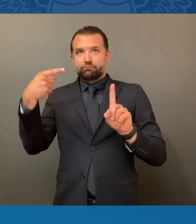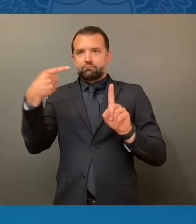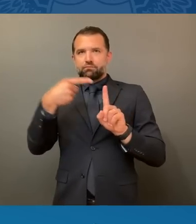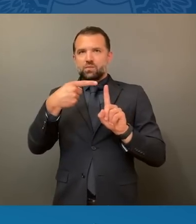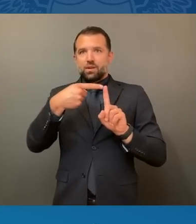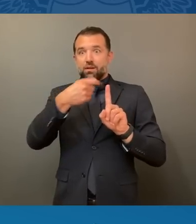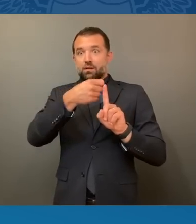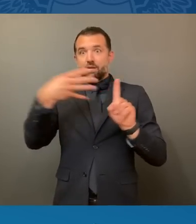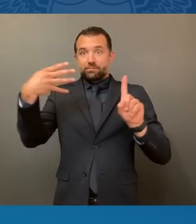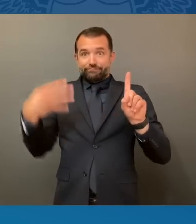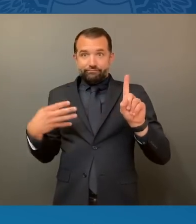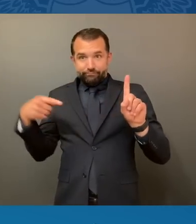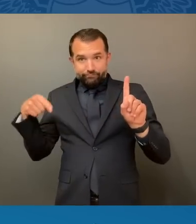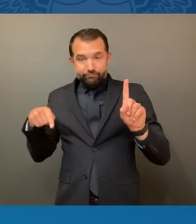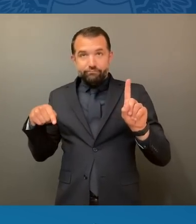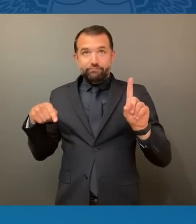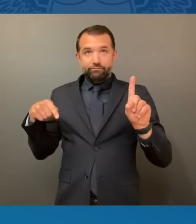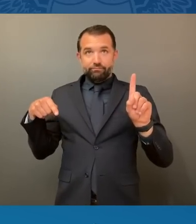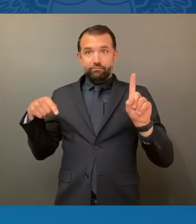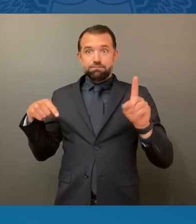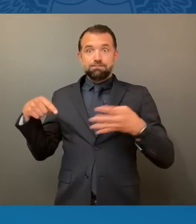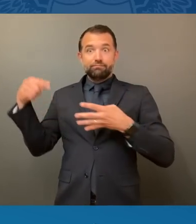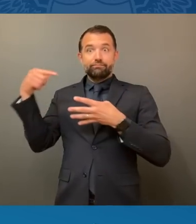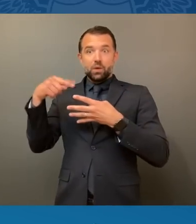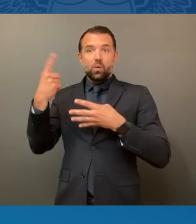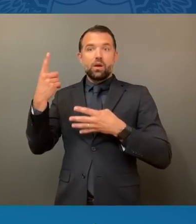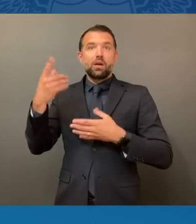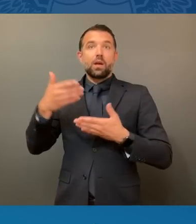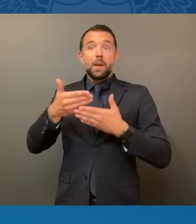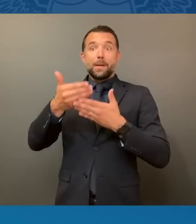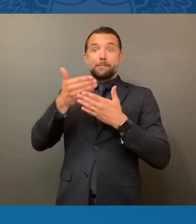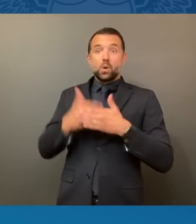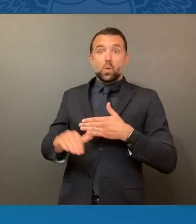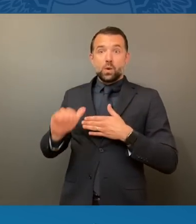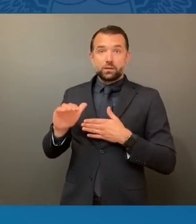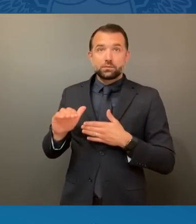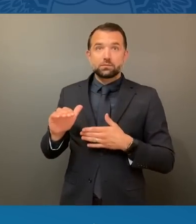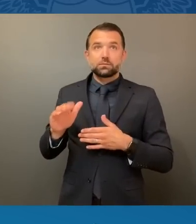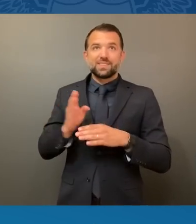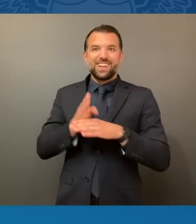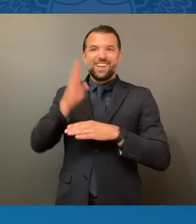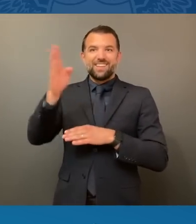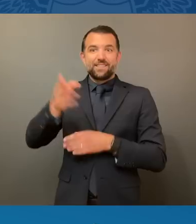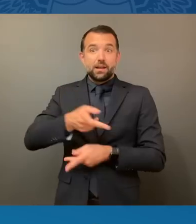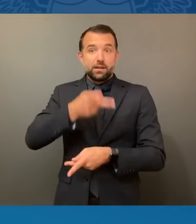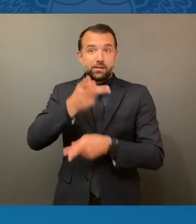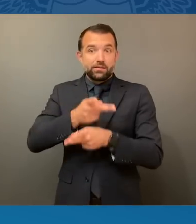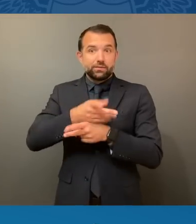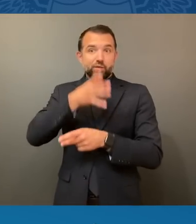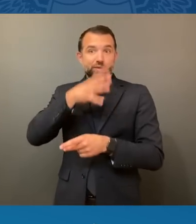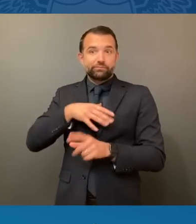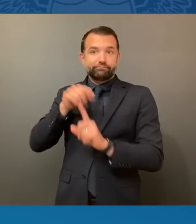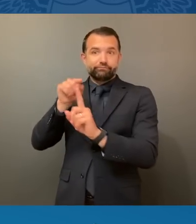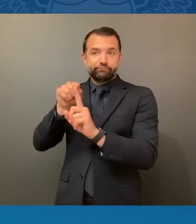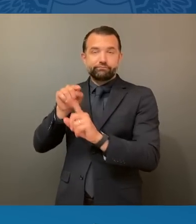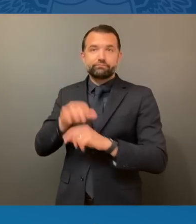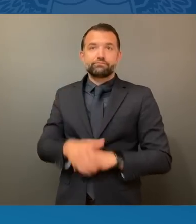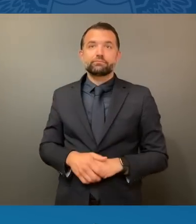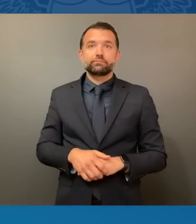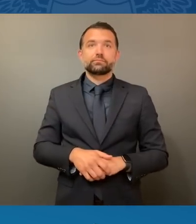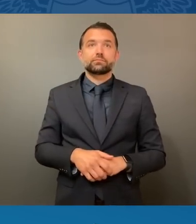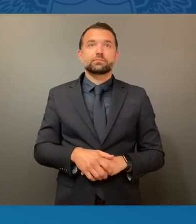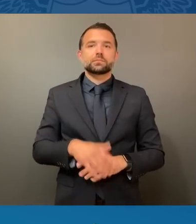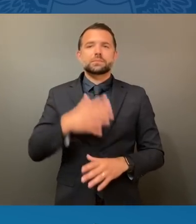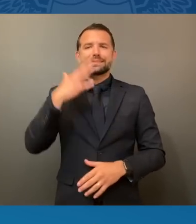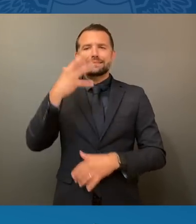Yes. So I have been, for years, including when I was in the Senate, and